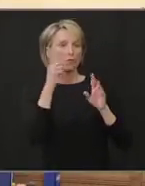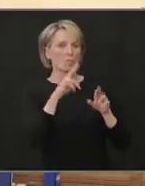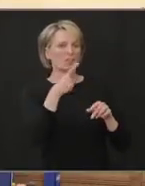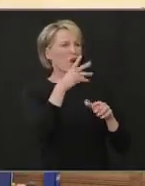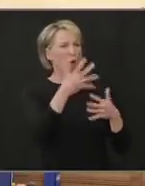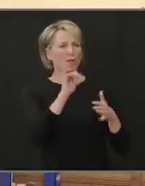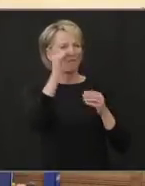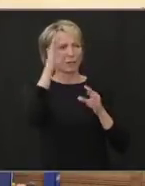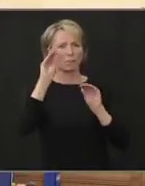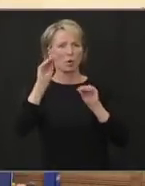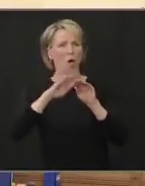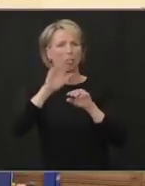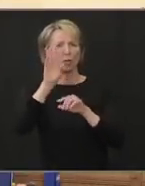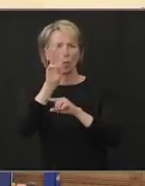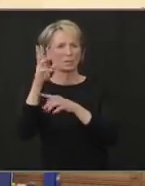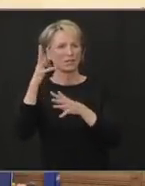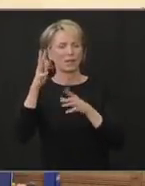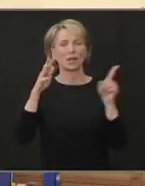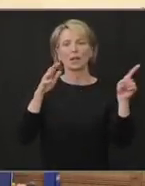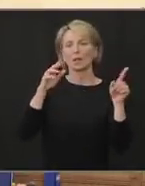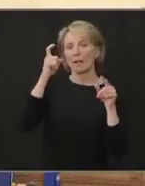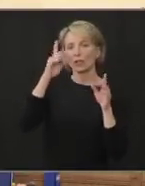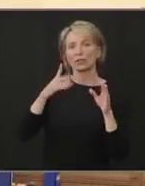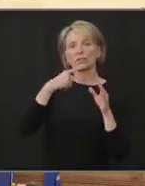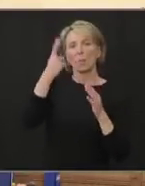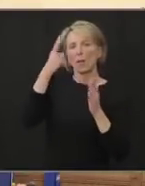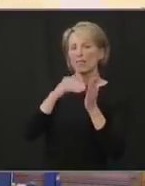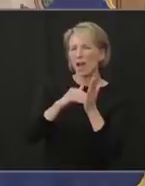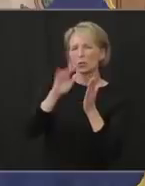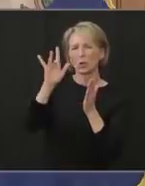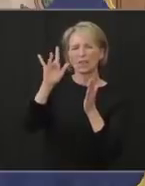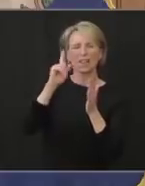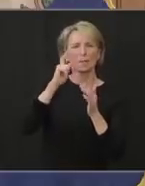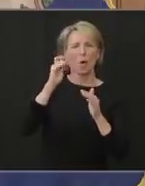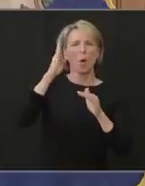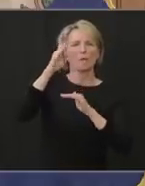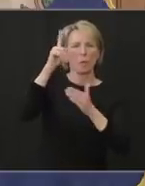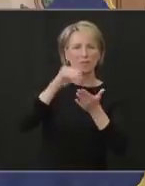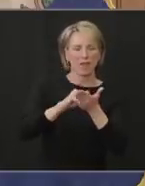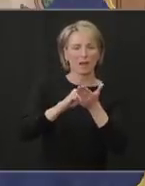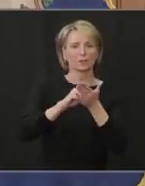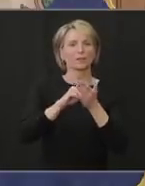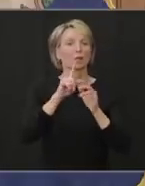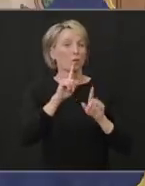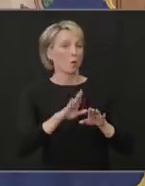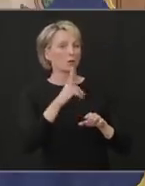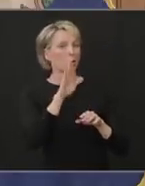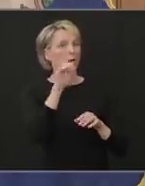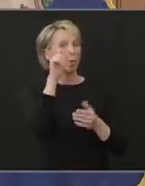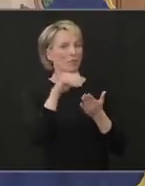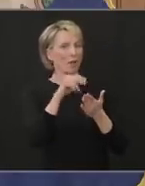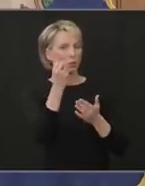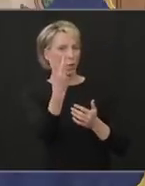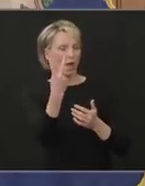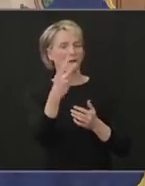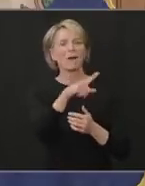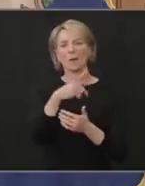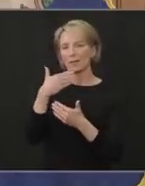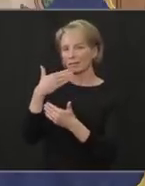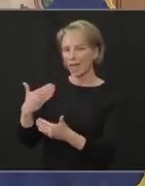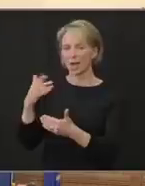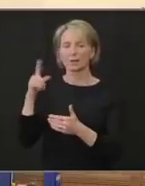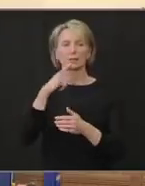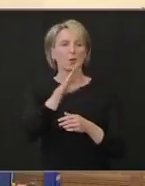Senator Murphy. About 1,025. So we went over 1,000 in terms of the total number of infections now. Thank you. Ask Paz.